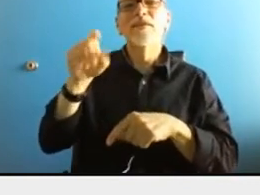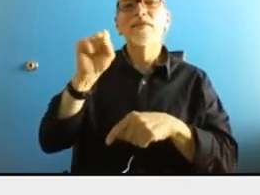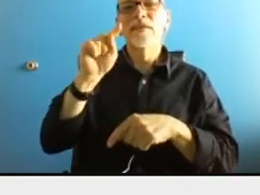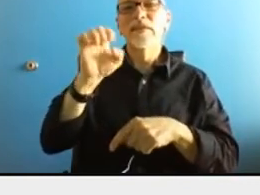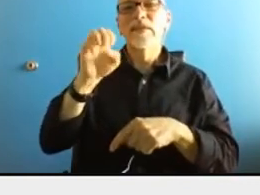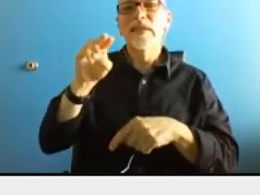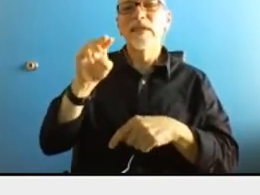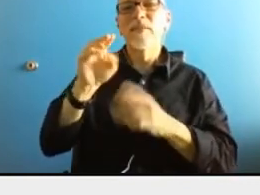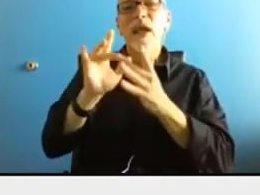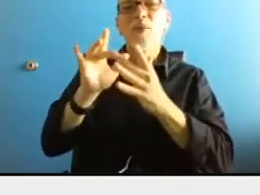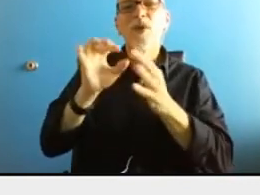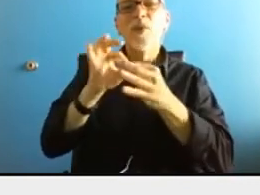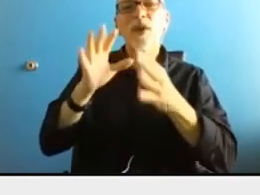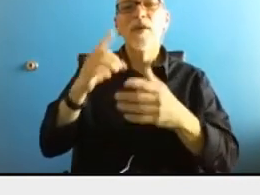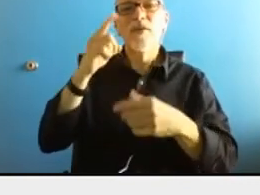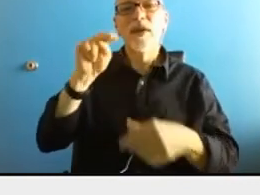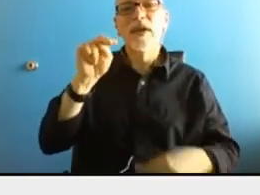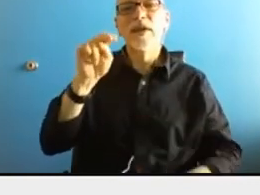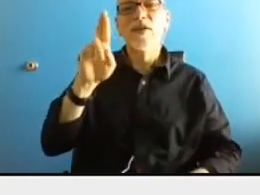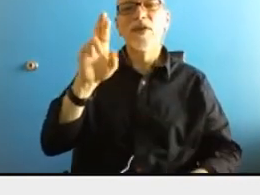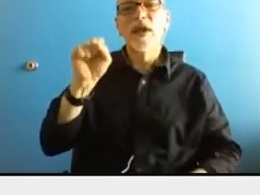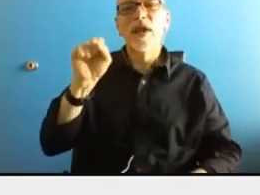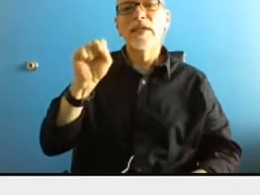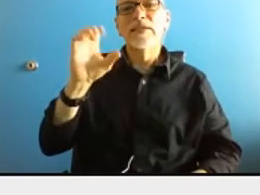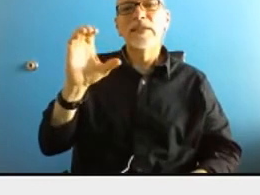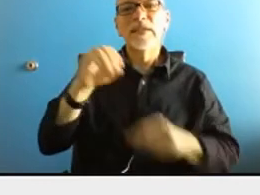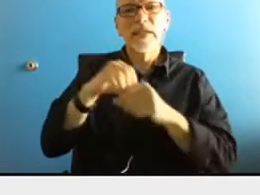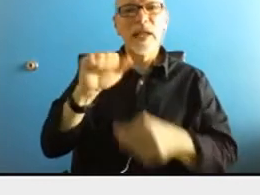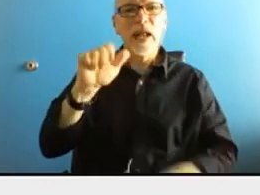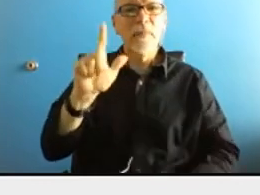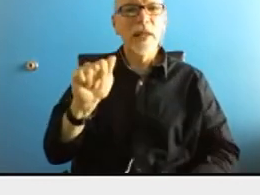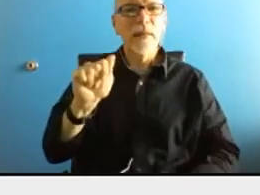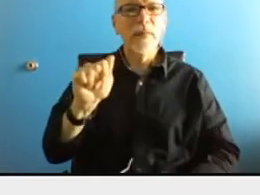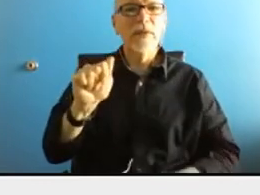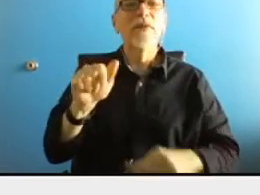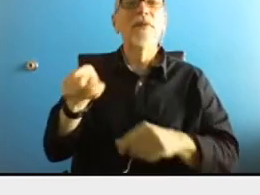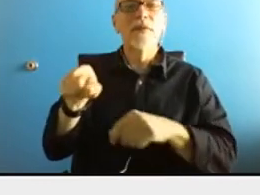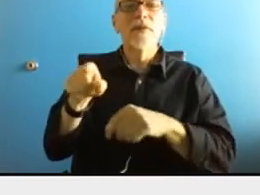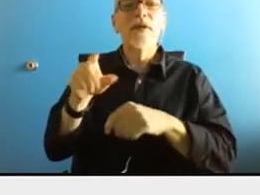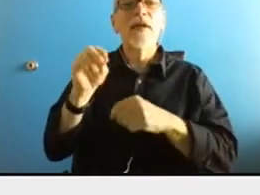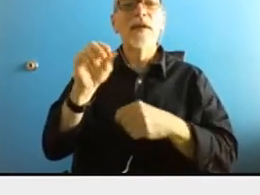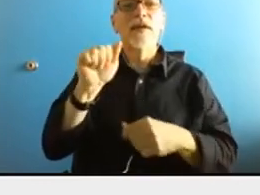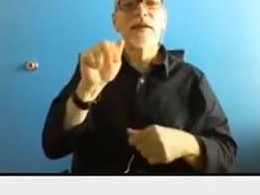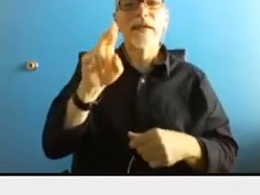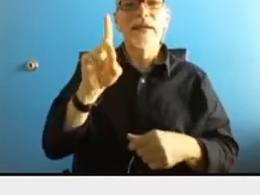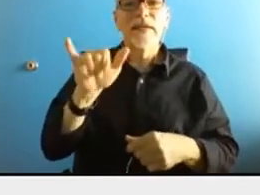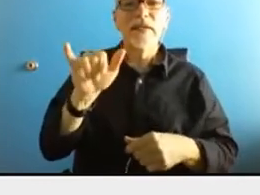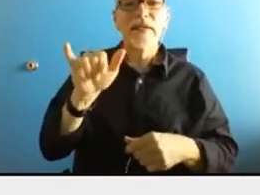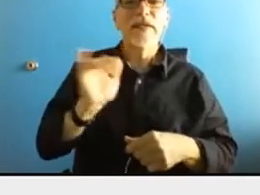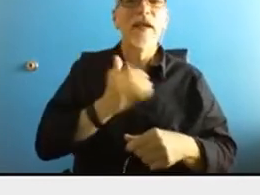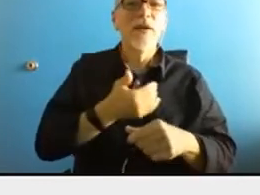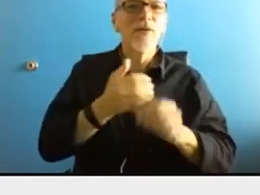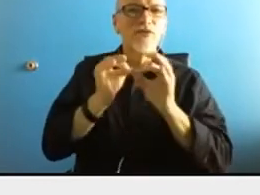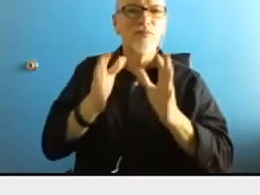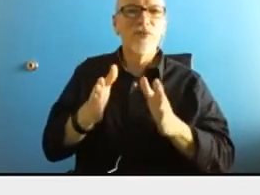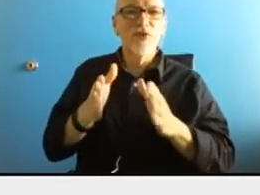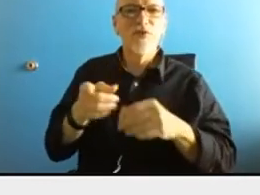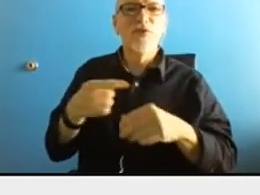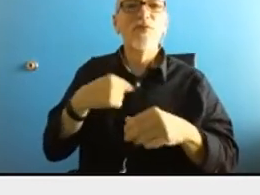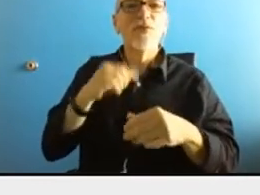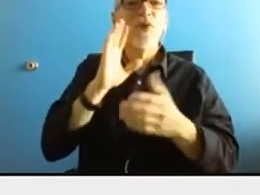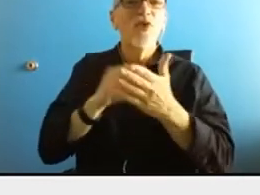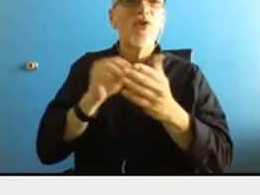Center in Alabama, where she's working out of. And then we have Andy, who is our sign language interpreter. We're going to learn about